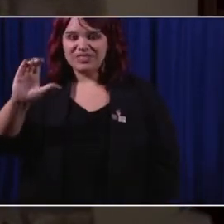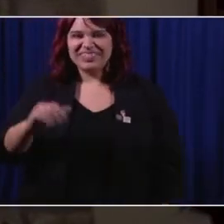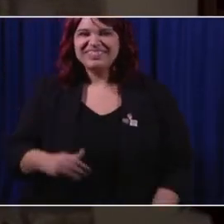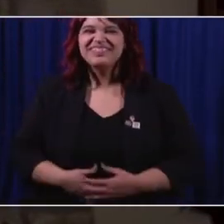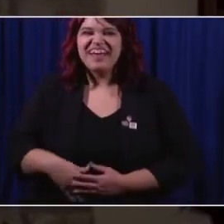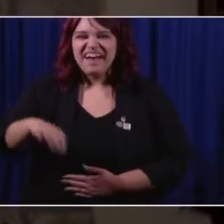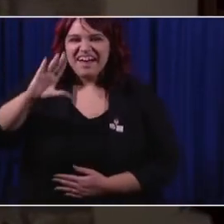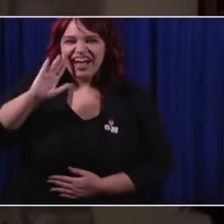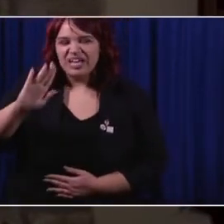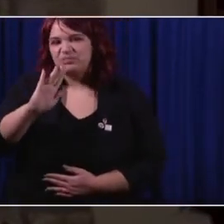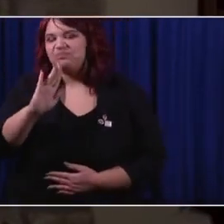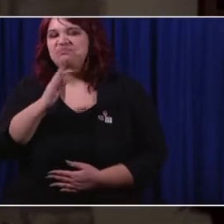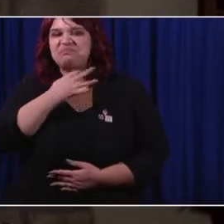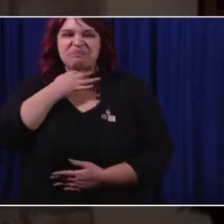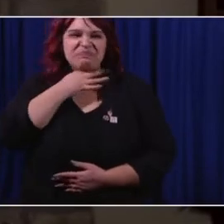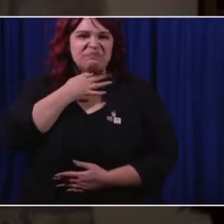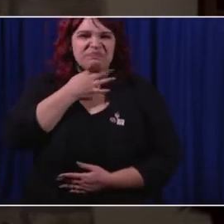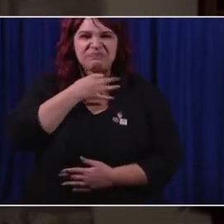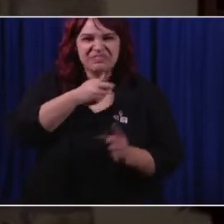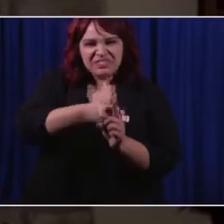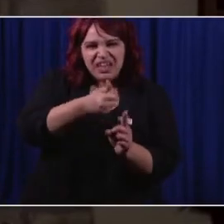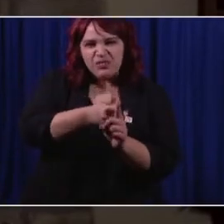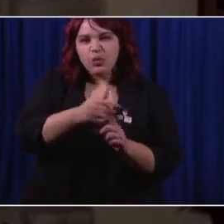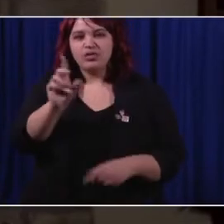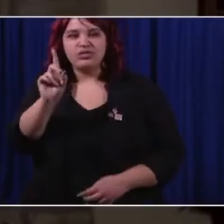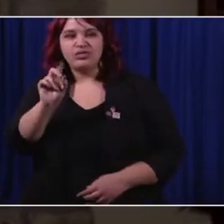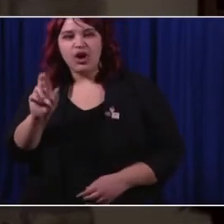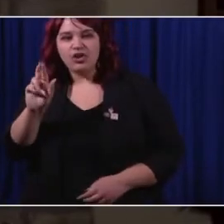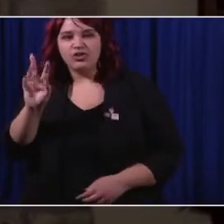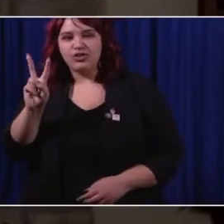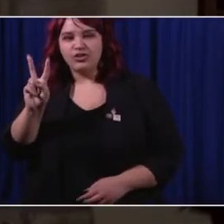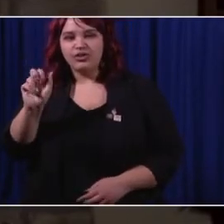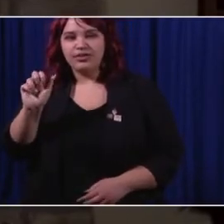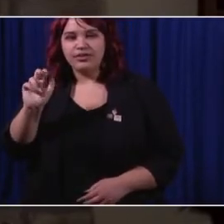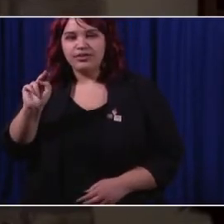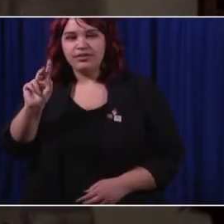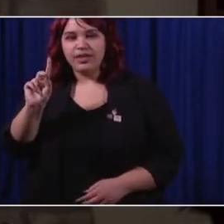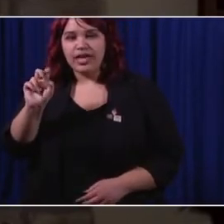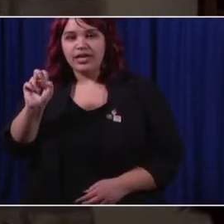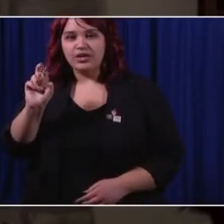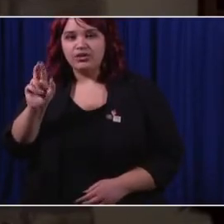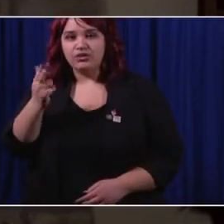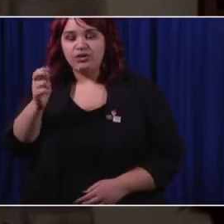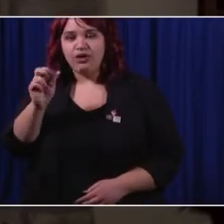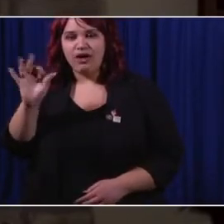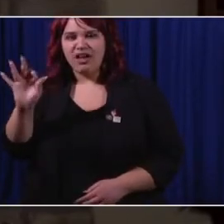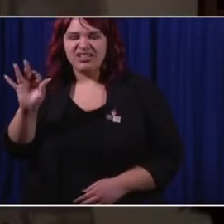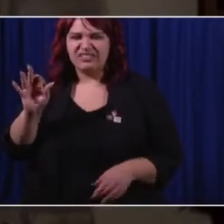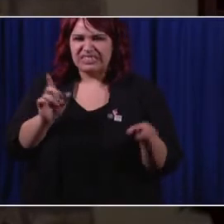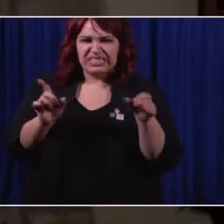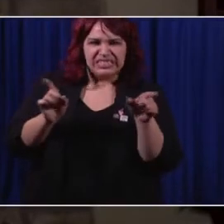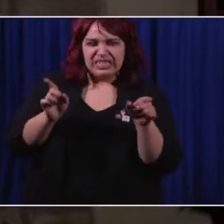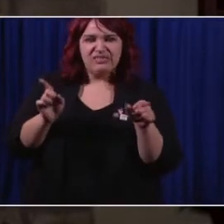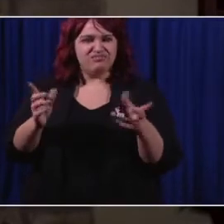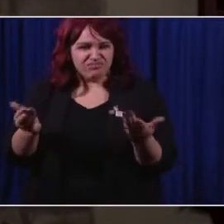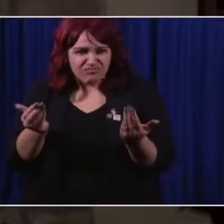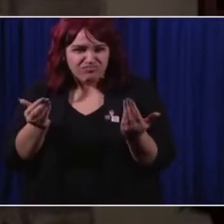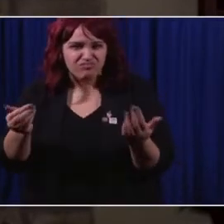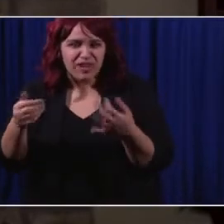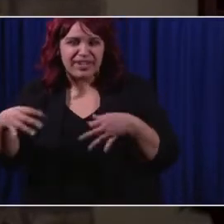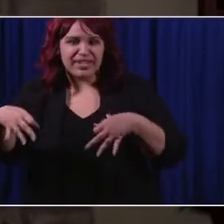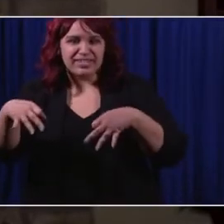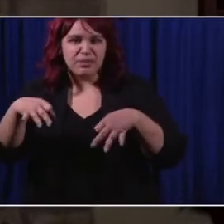you or Dr. Vanderhoff or both can describe what Ohio is doing to track the new United